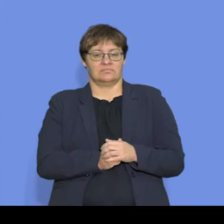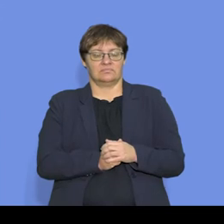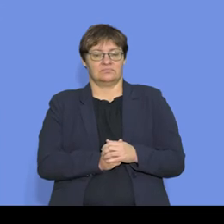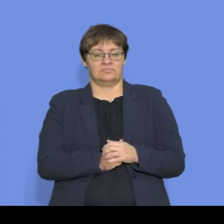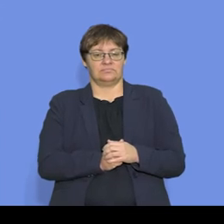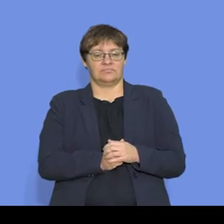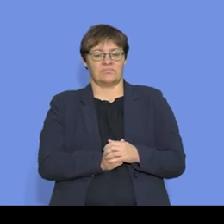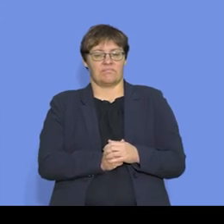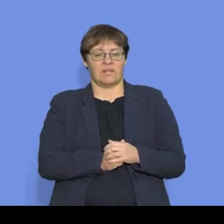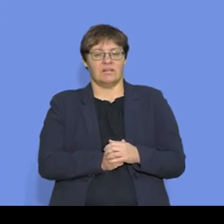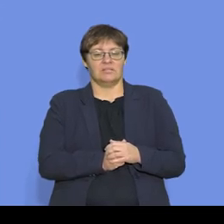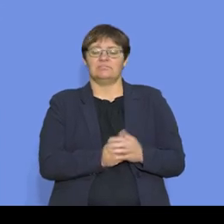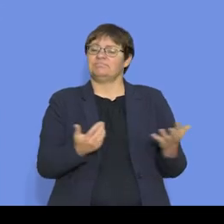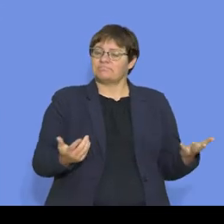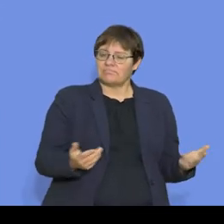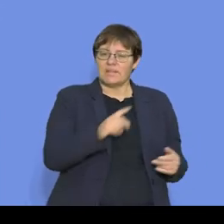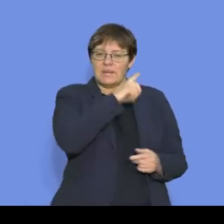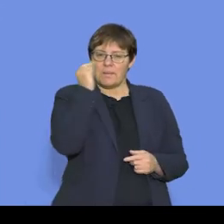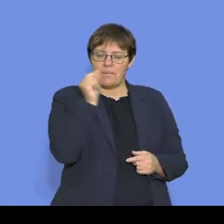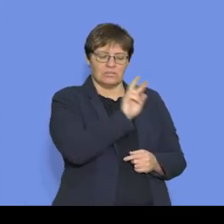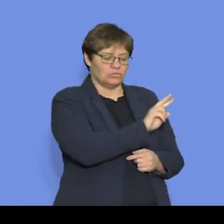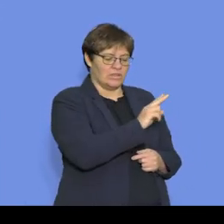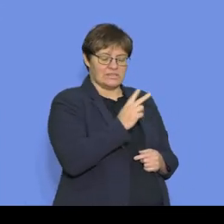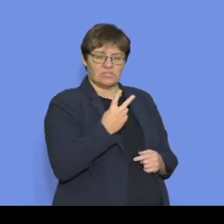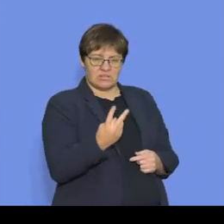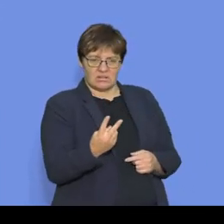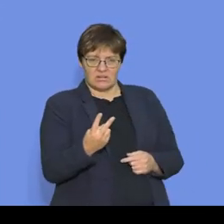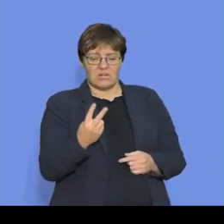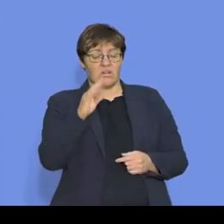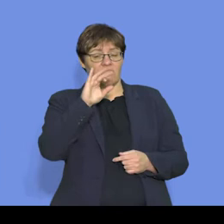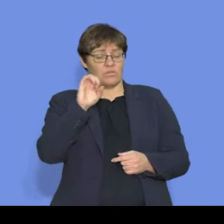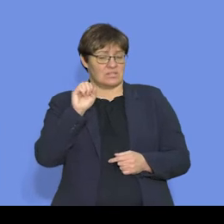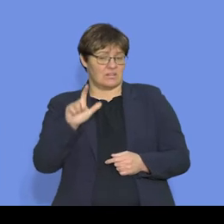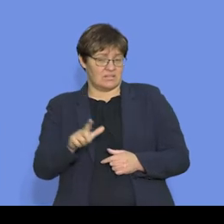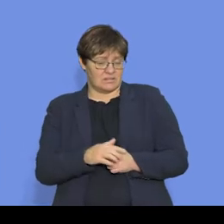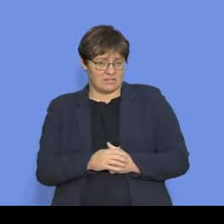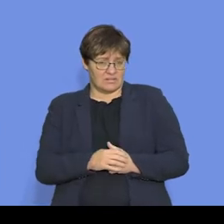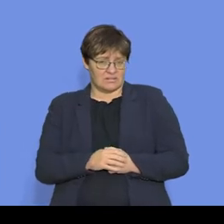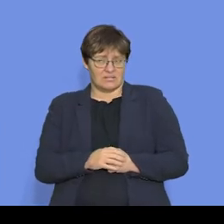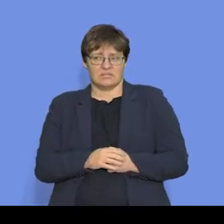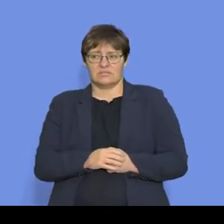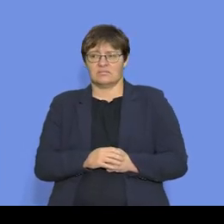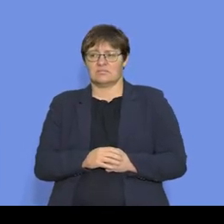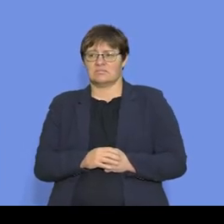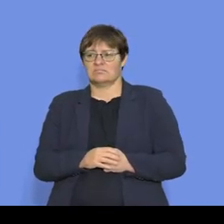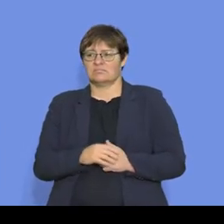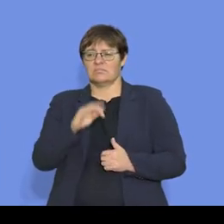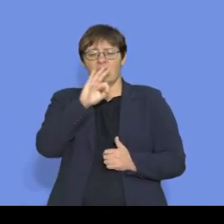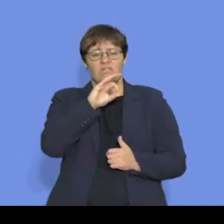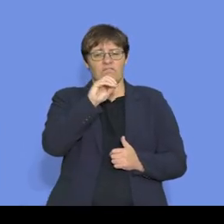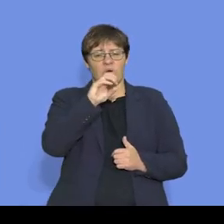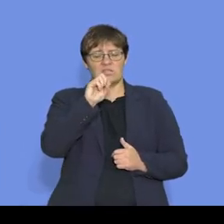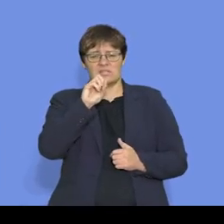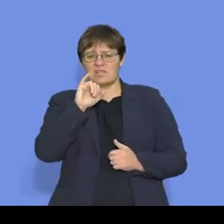First of all, we're going to be looking at things called transitional fossils. So, what is a